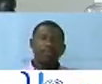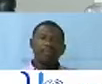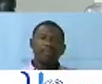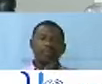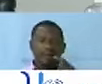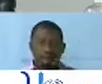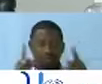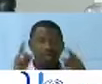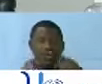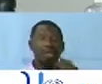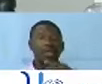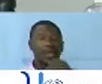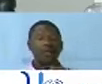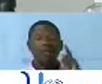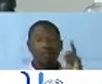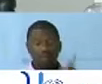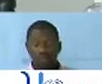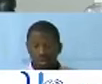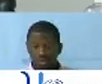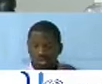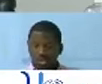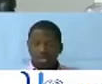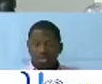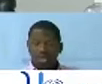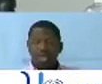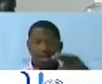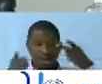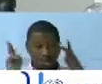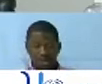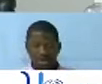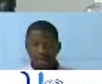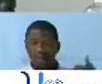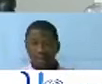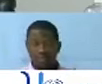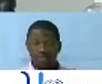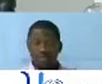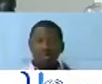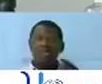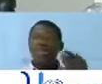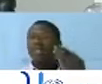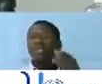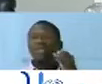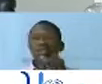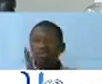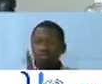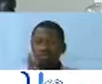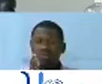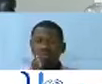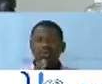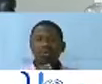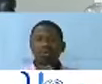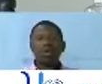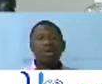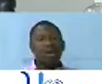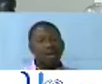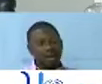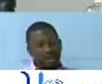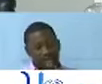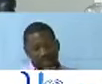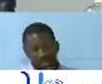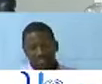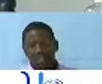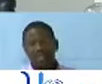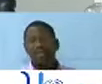Justice Paul commenced and they wanted to fight a lawyer. Was the issue addressed immediately by the Gambia